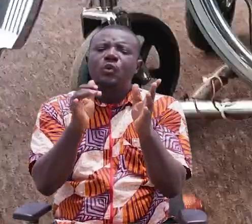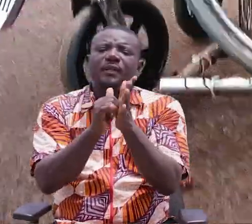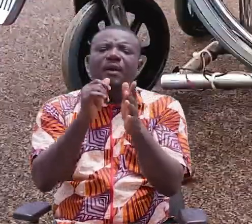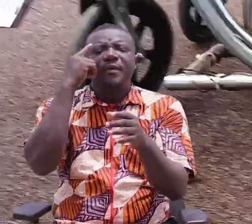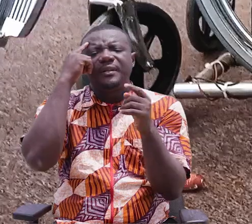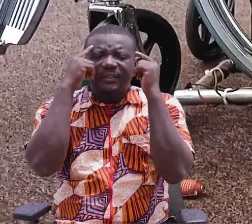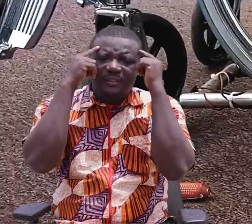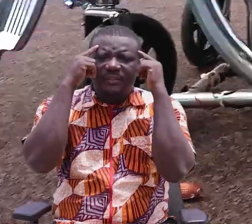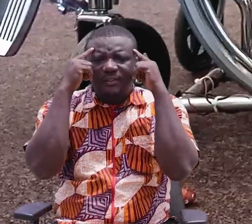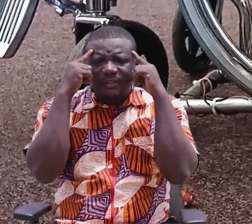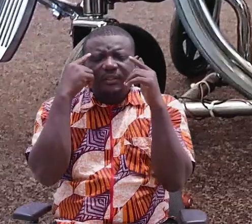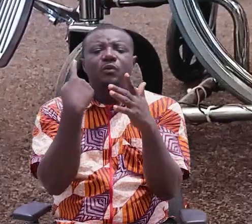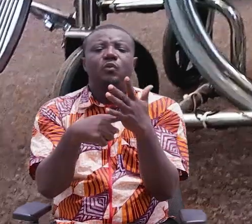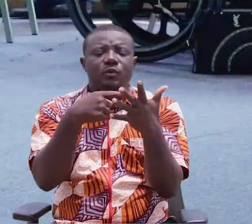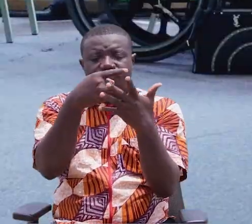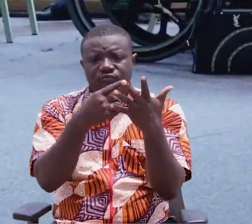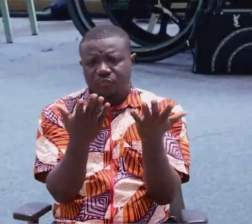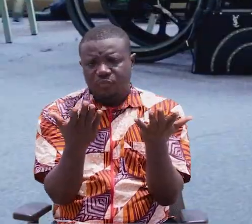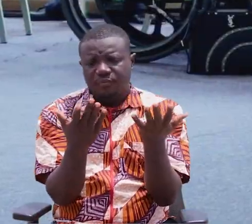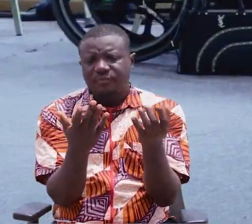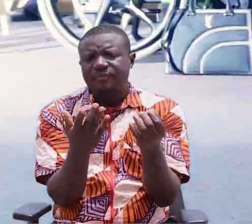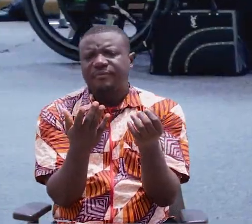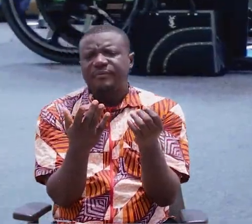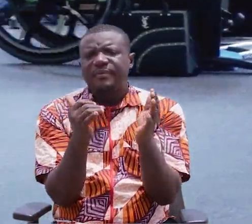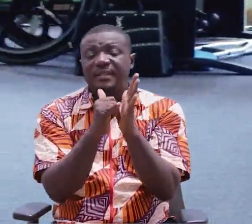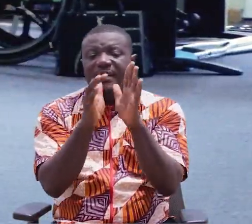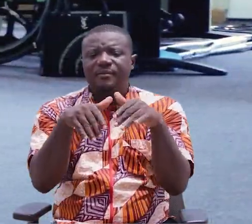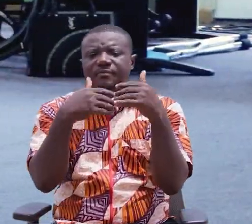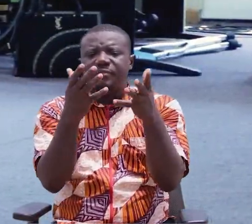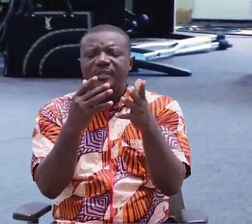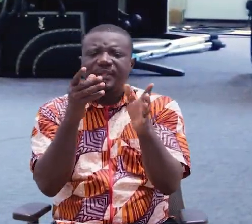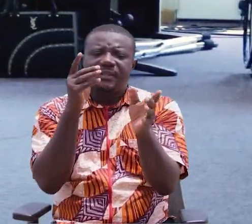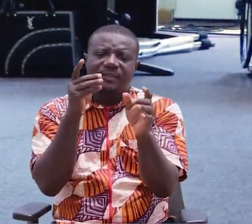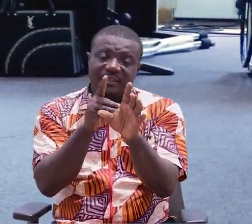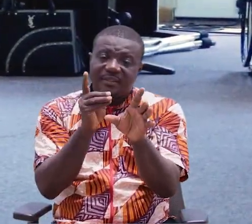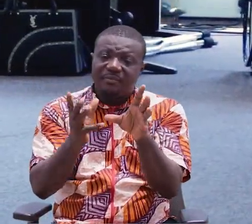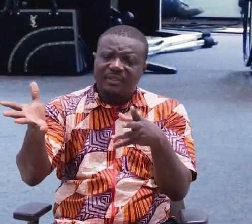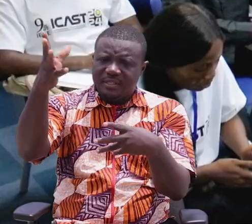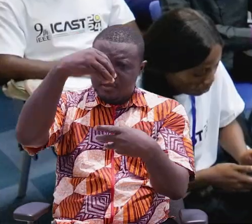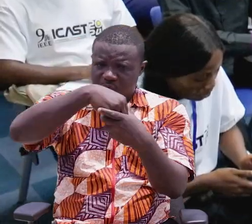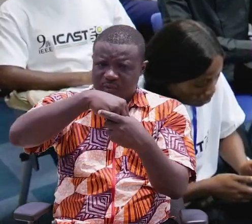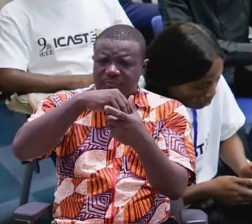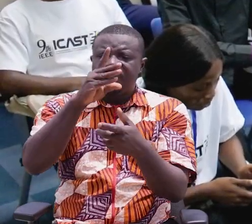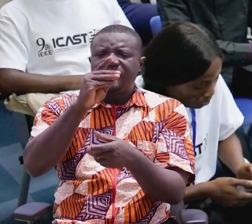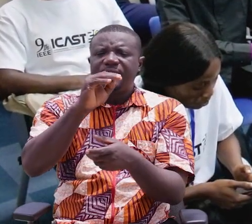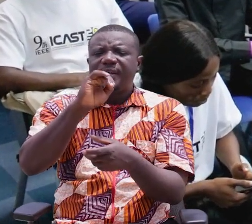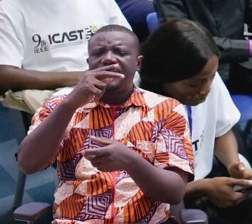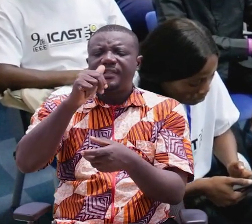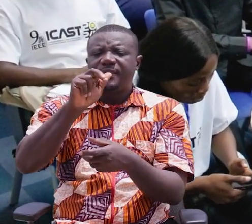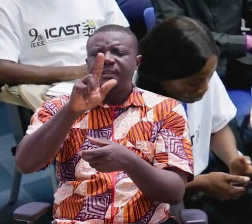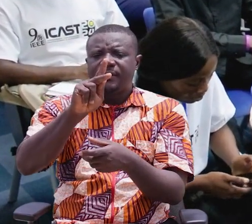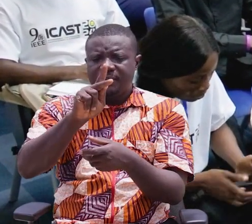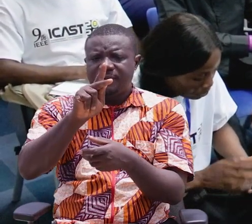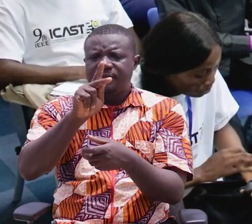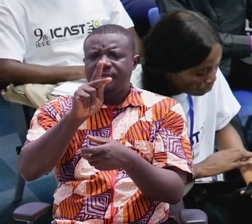matter, they came out with the Disability Inclusive Hackathon. And the Disability Inclusive Hackathon is a